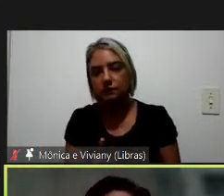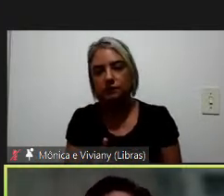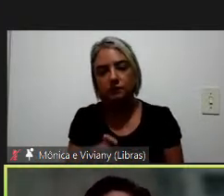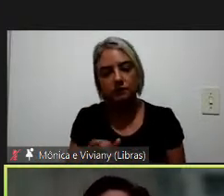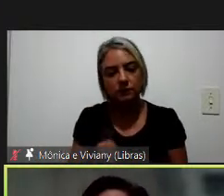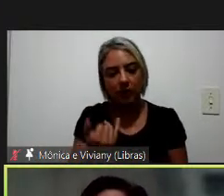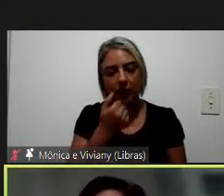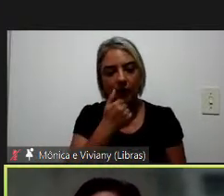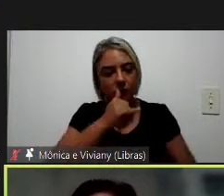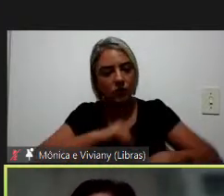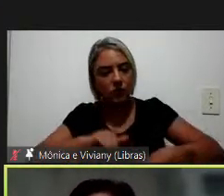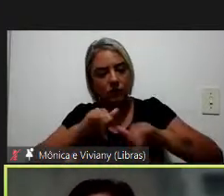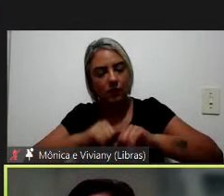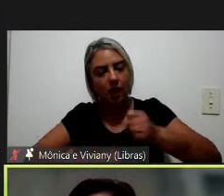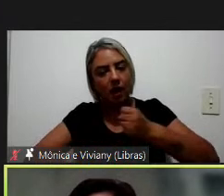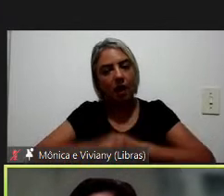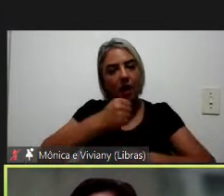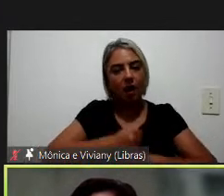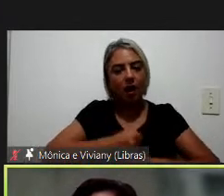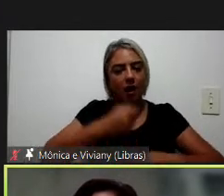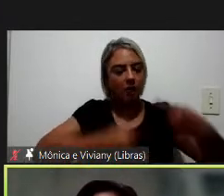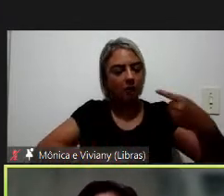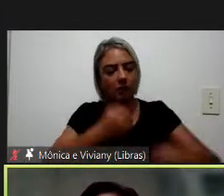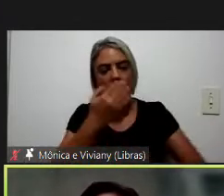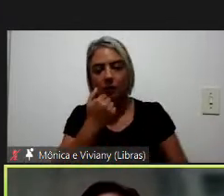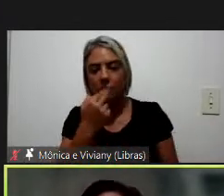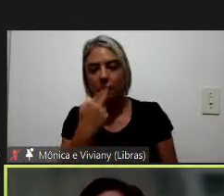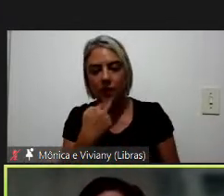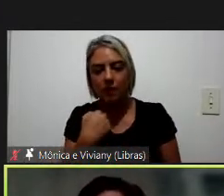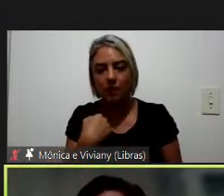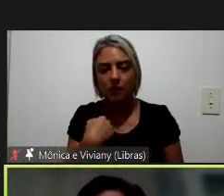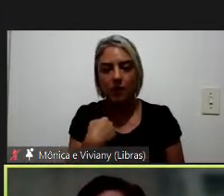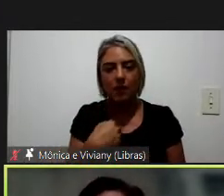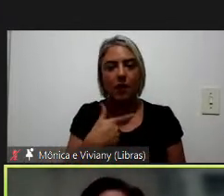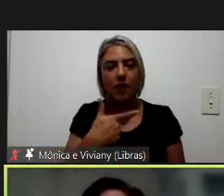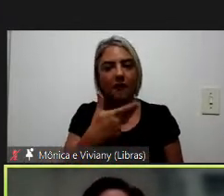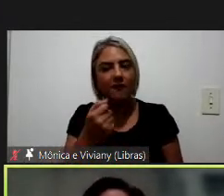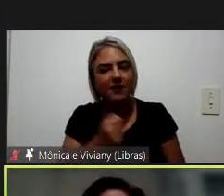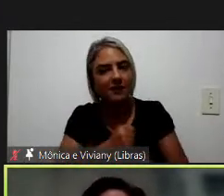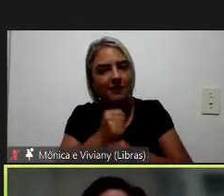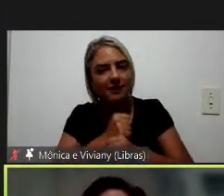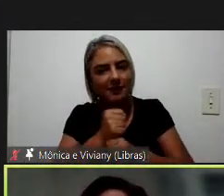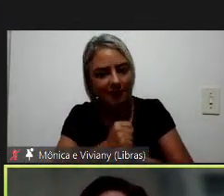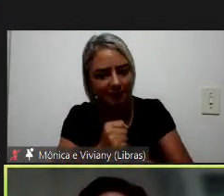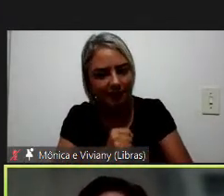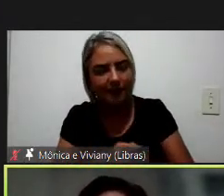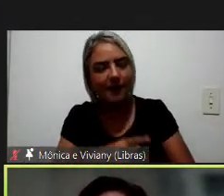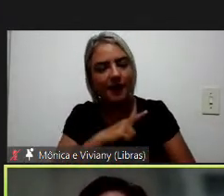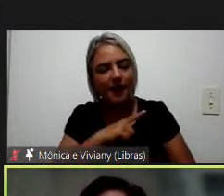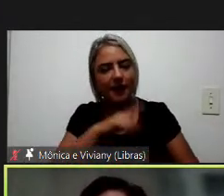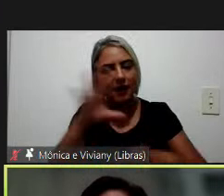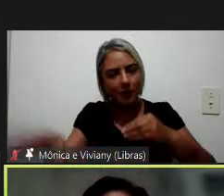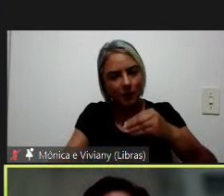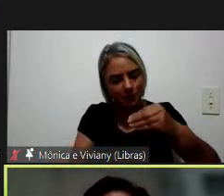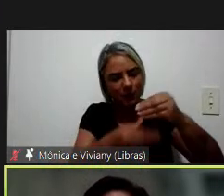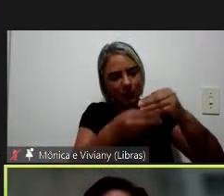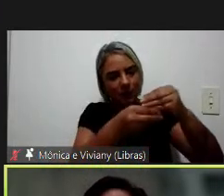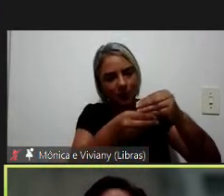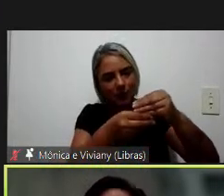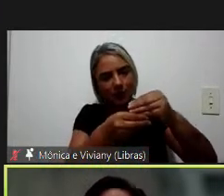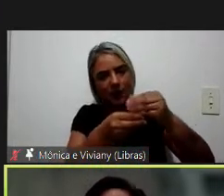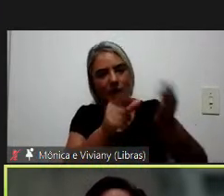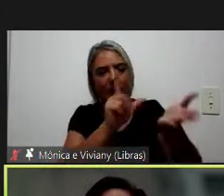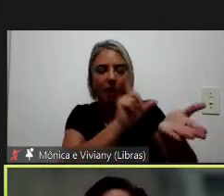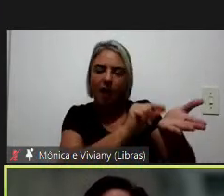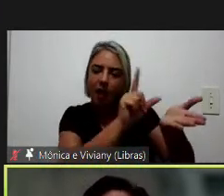right, I would like to disclose that last year we got 20 years